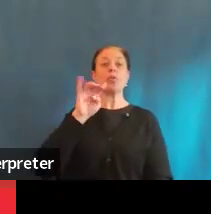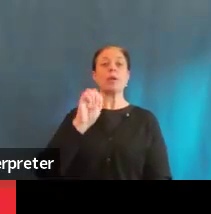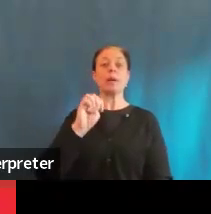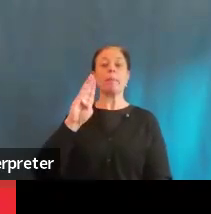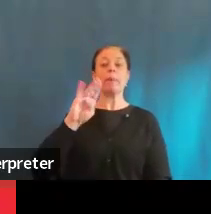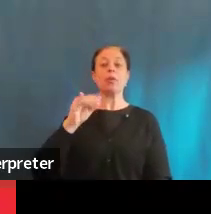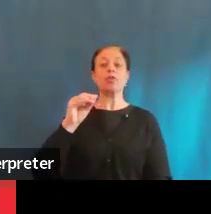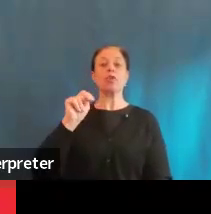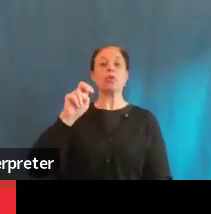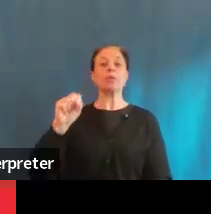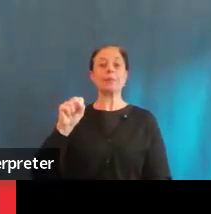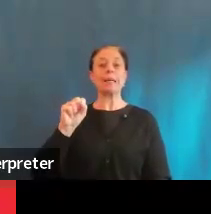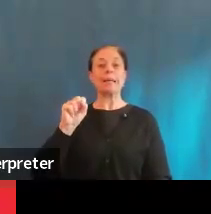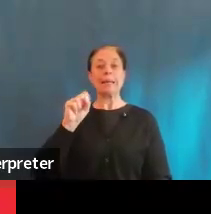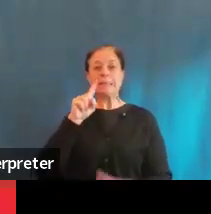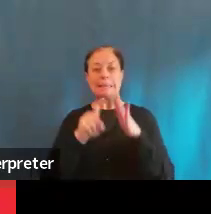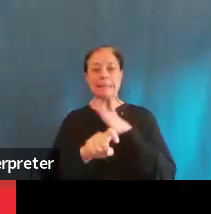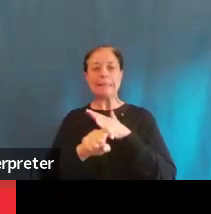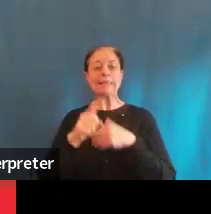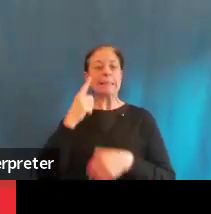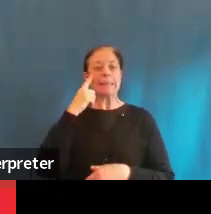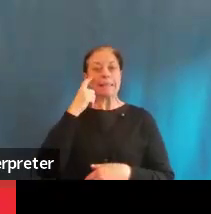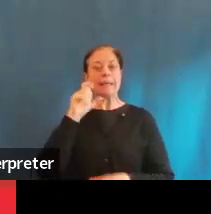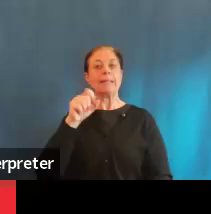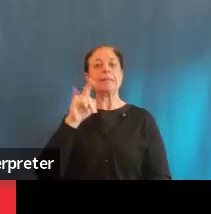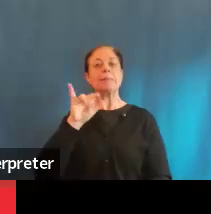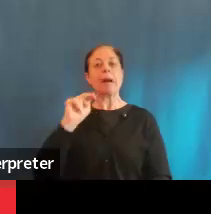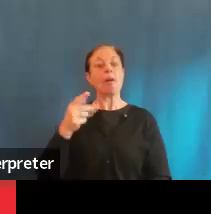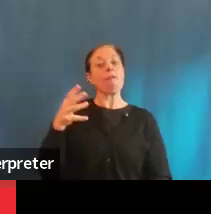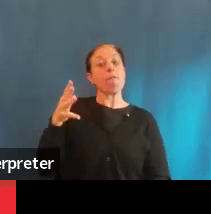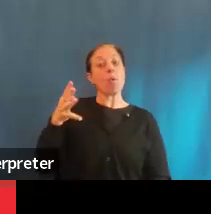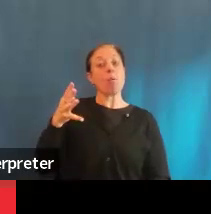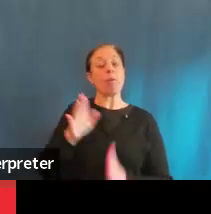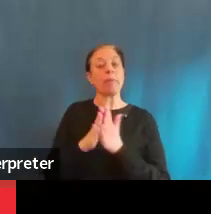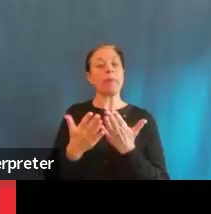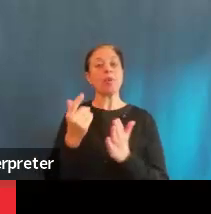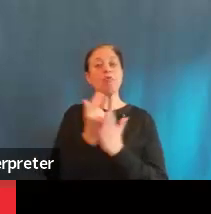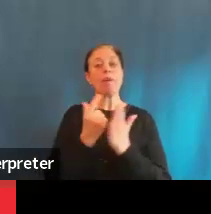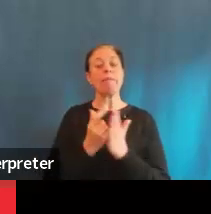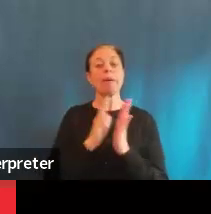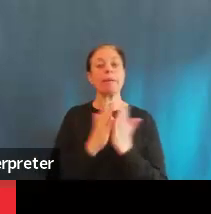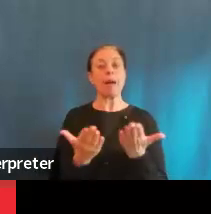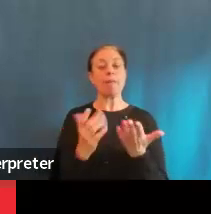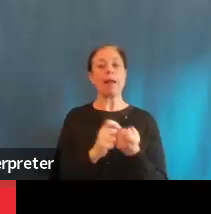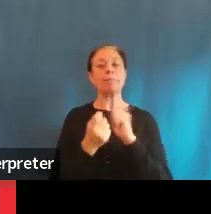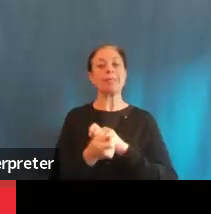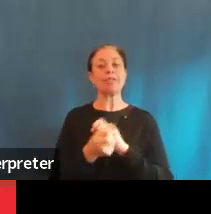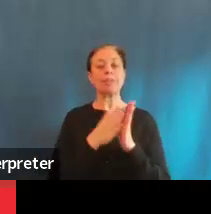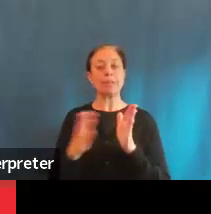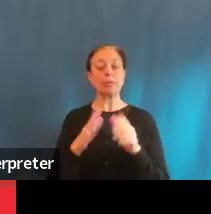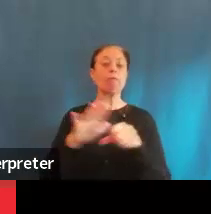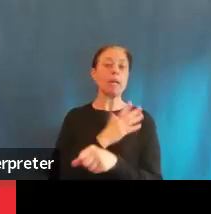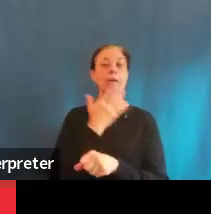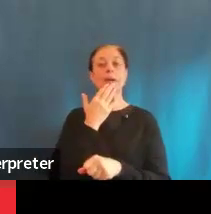Some Sneaky Peeky Spying, is now the 4th installment in the best-selling graphic novel adaptation series. The